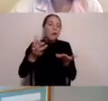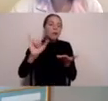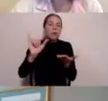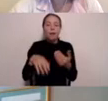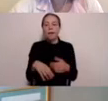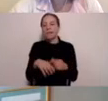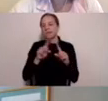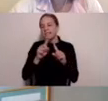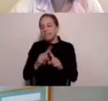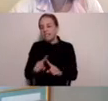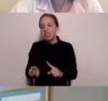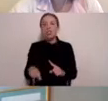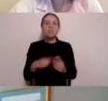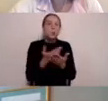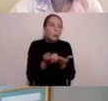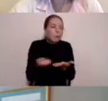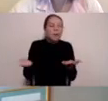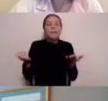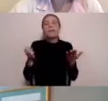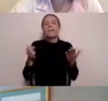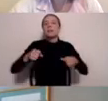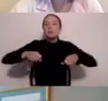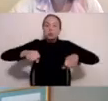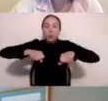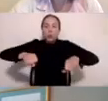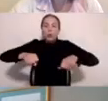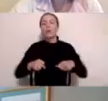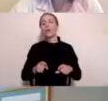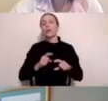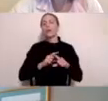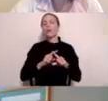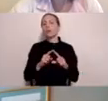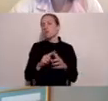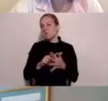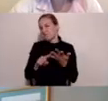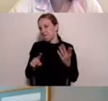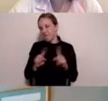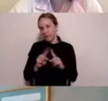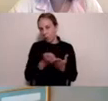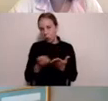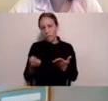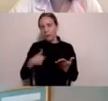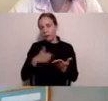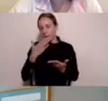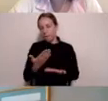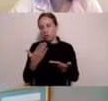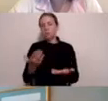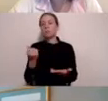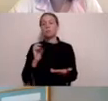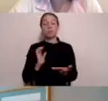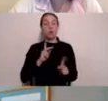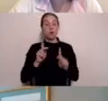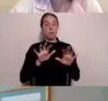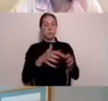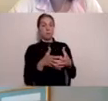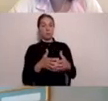and strollers and different equipment some might need. As our population has survived